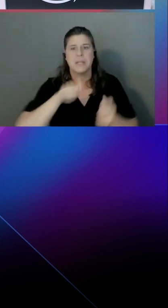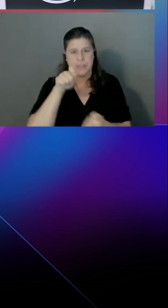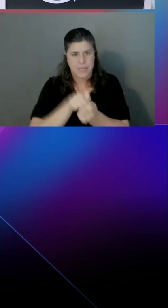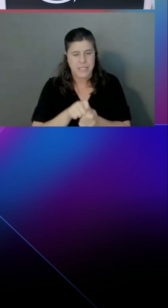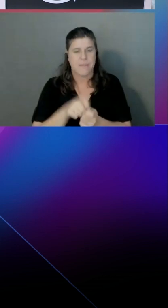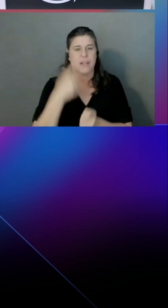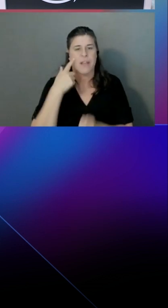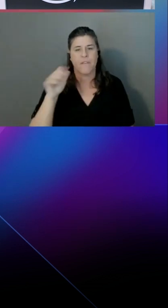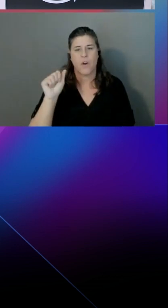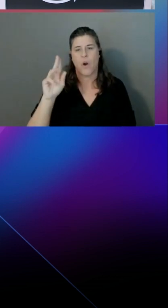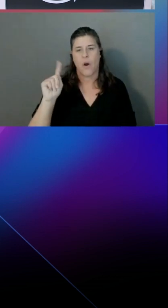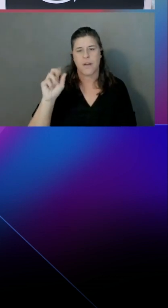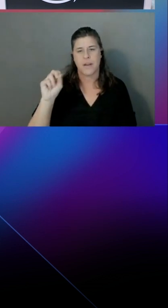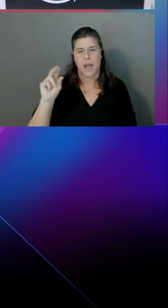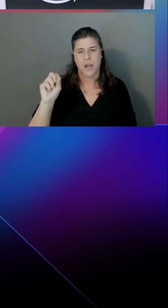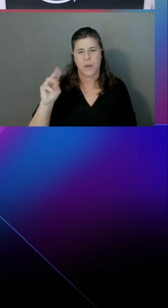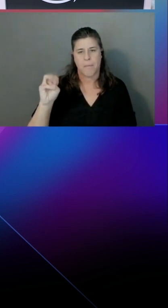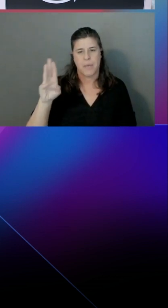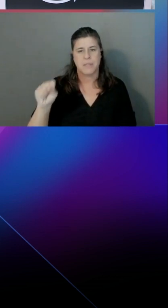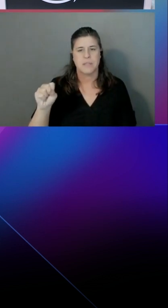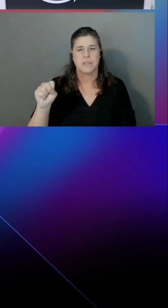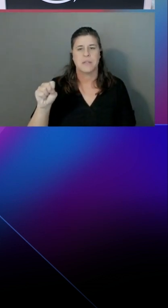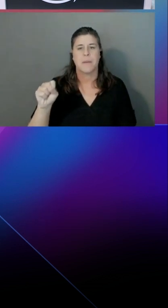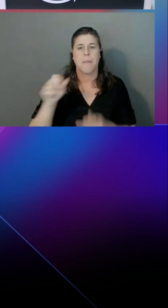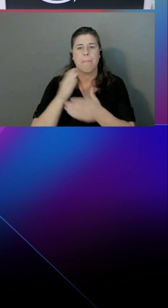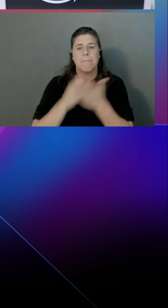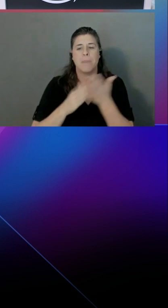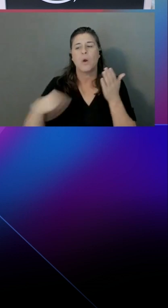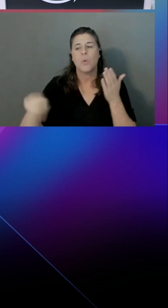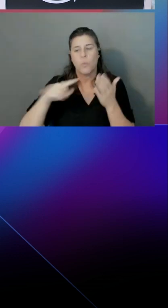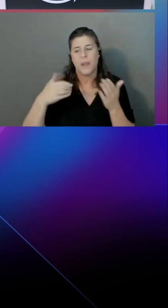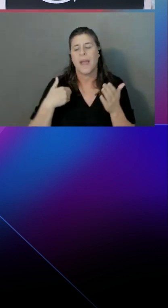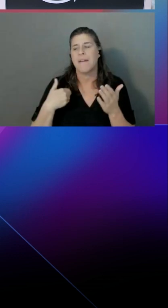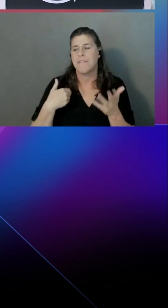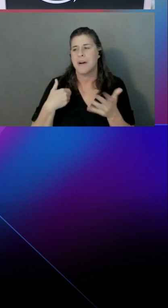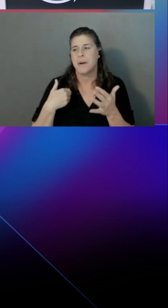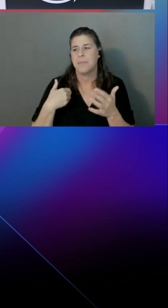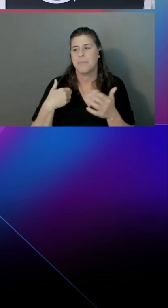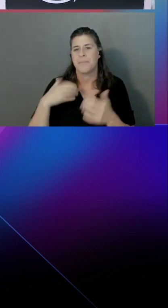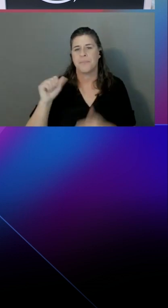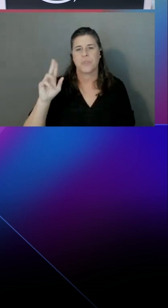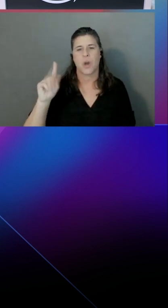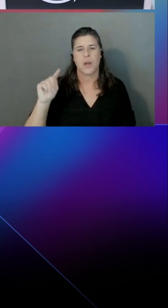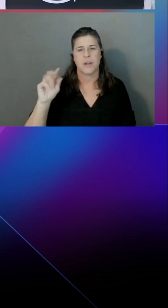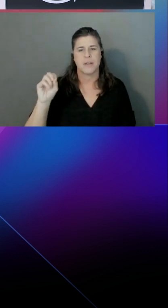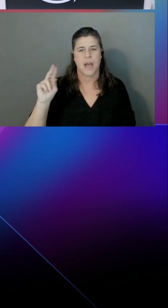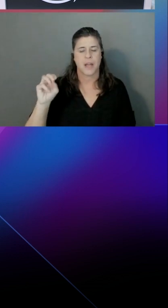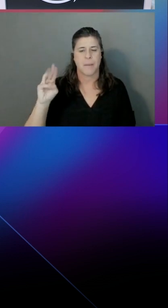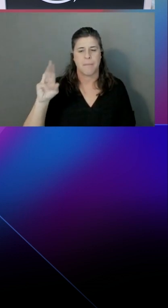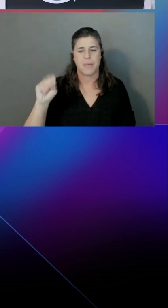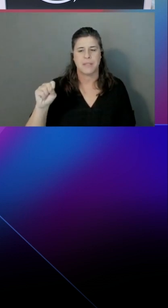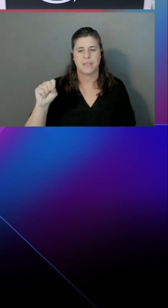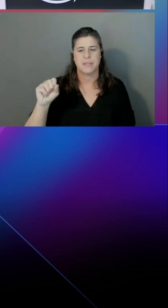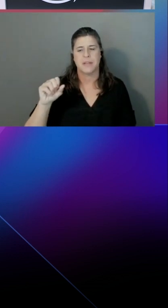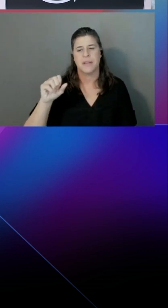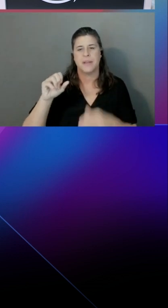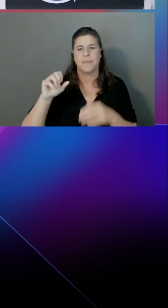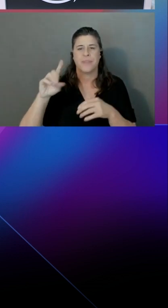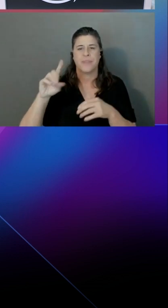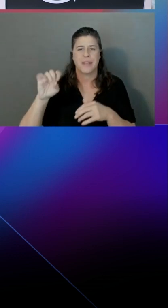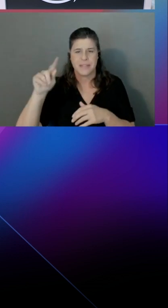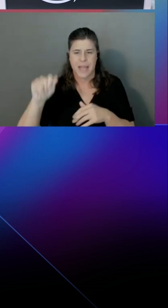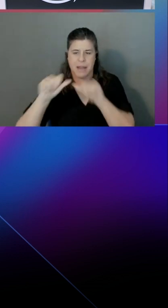space, we have a autonomous data lake reference architecture. Nice. So what we've done, we released it